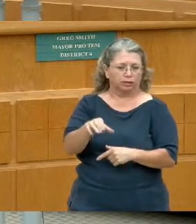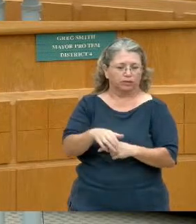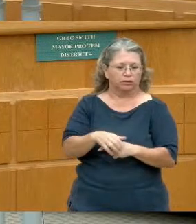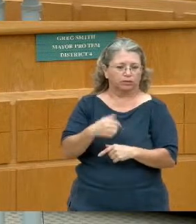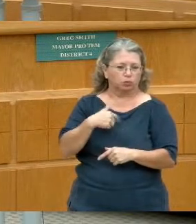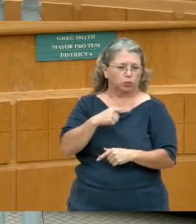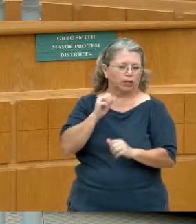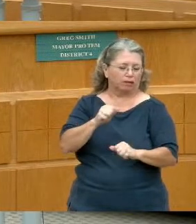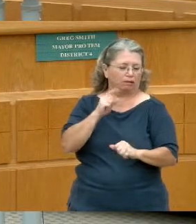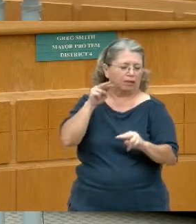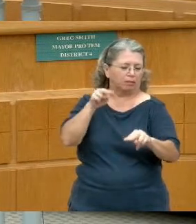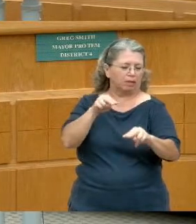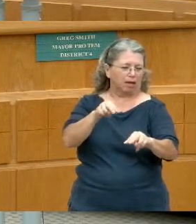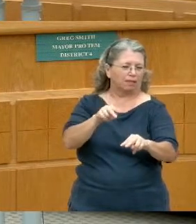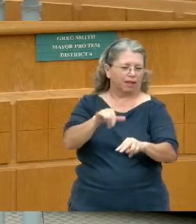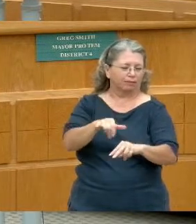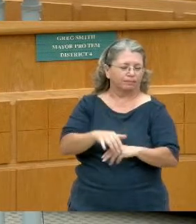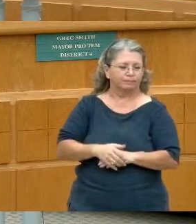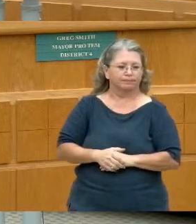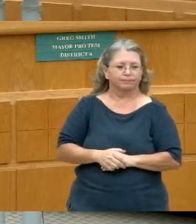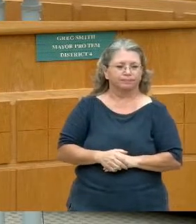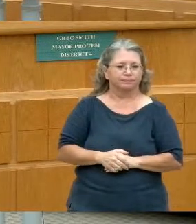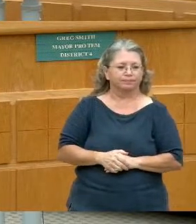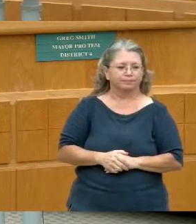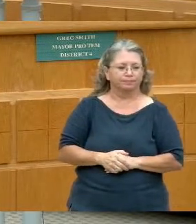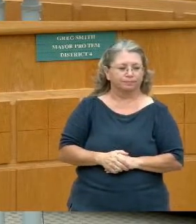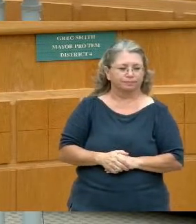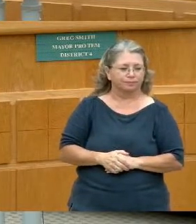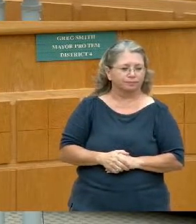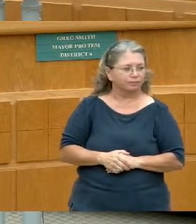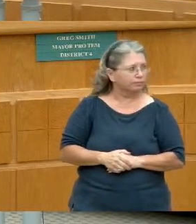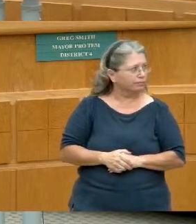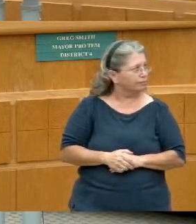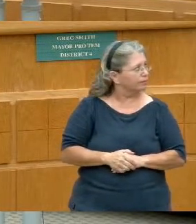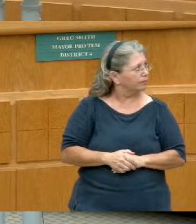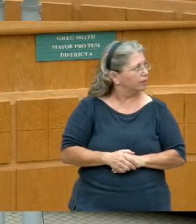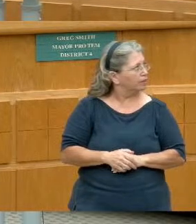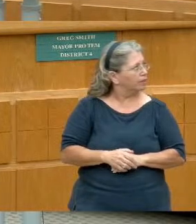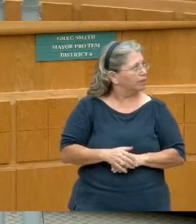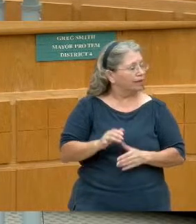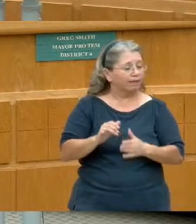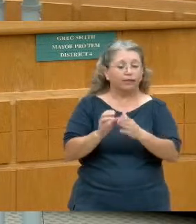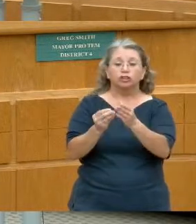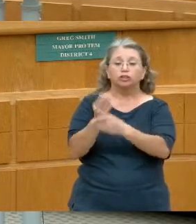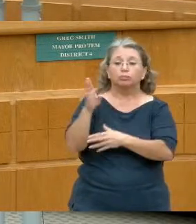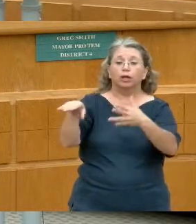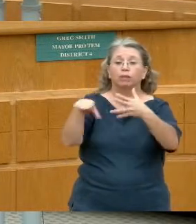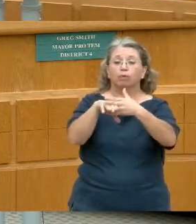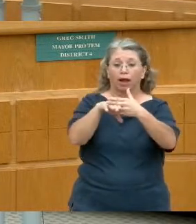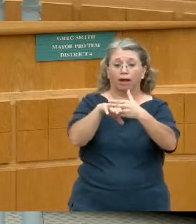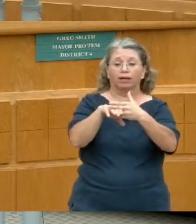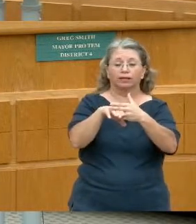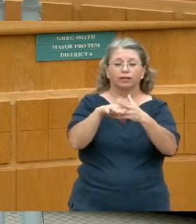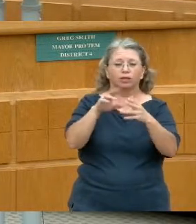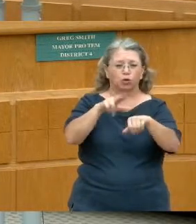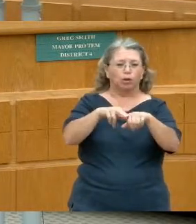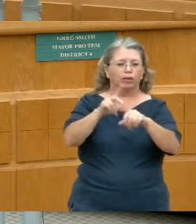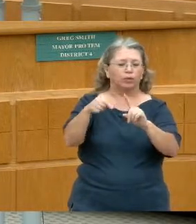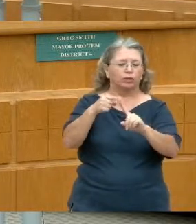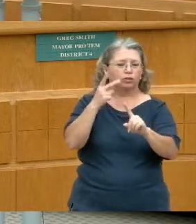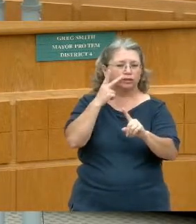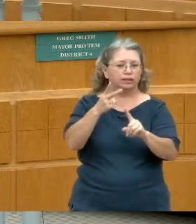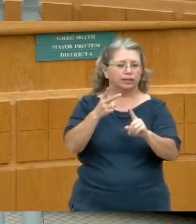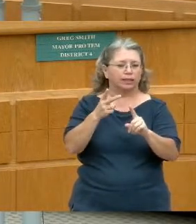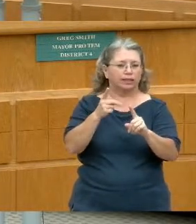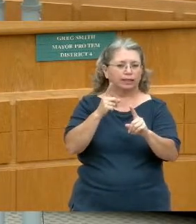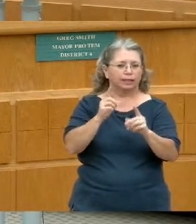changes. Excuse me. And once again, spring break right here, this peak. Usually when you see a peak early on the